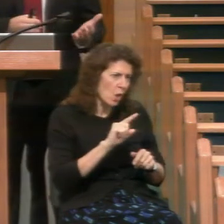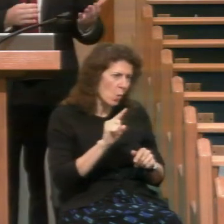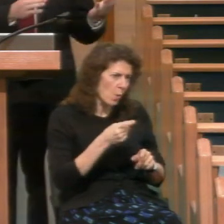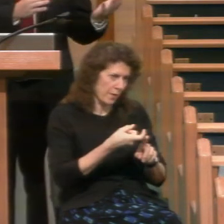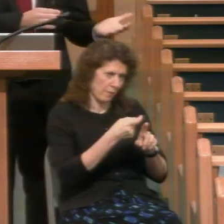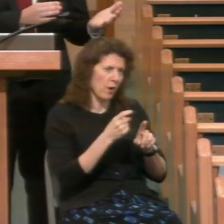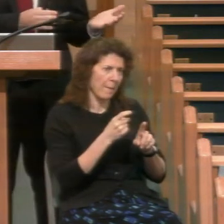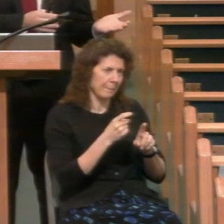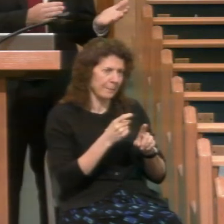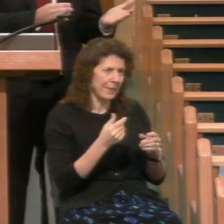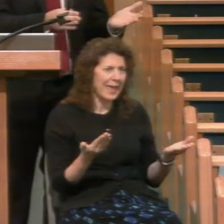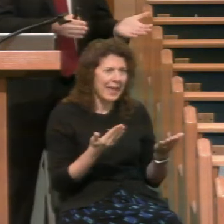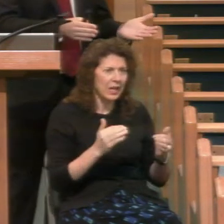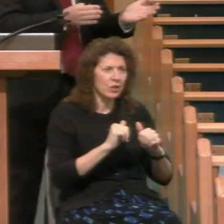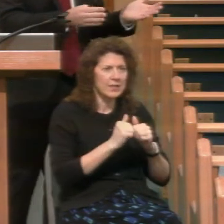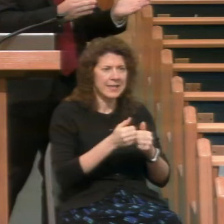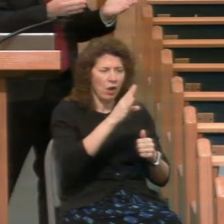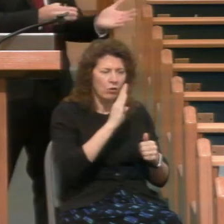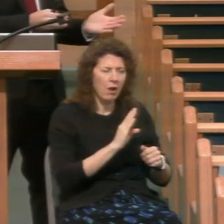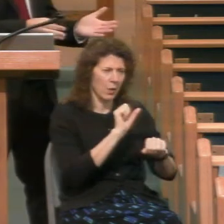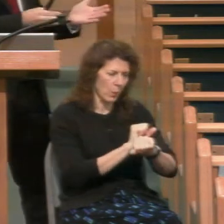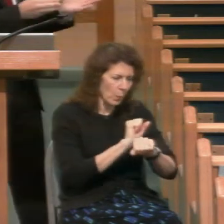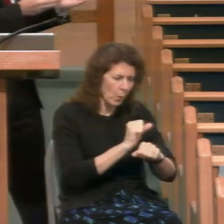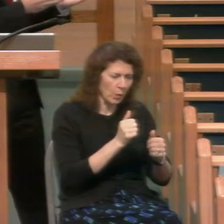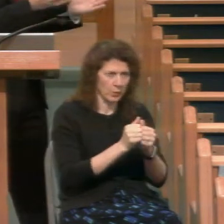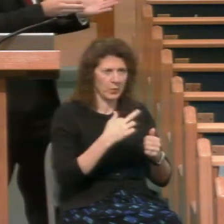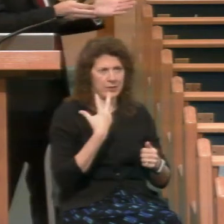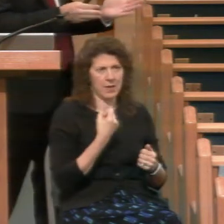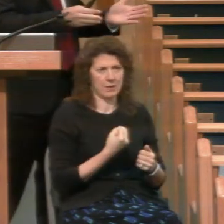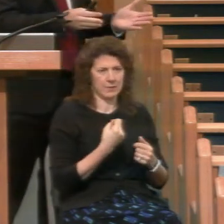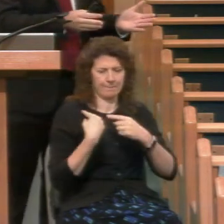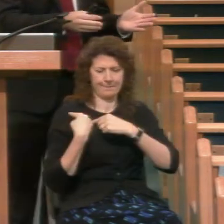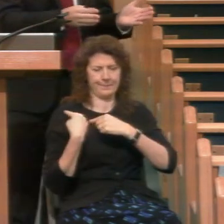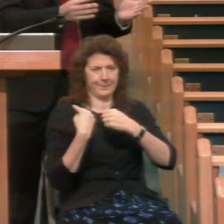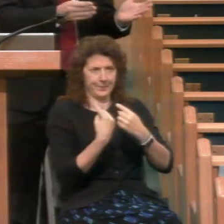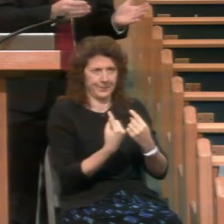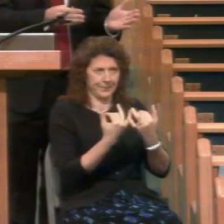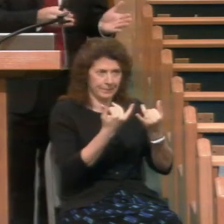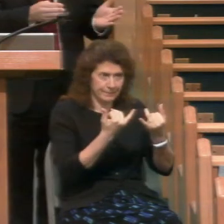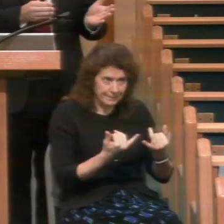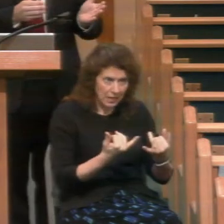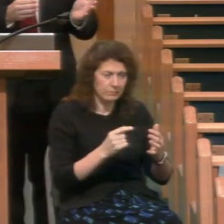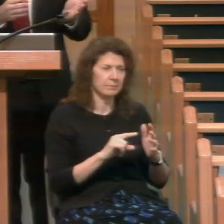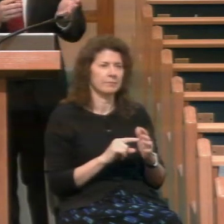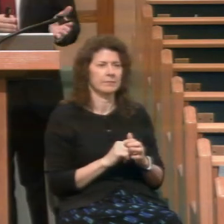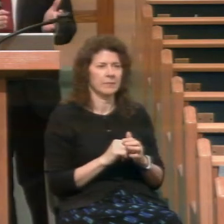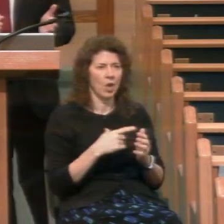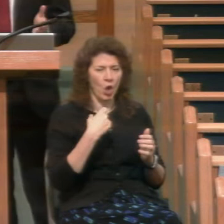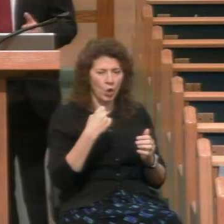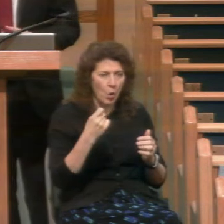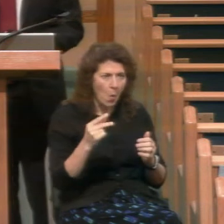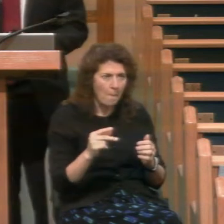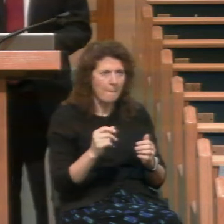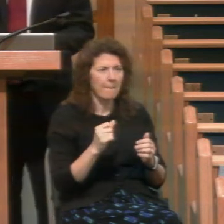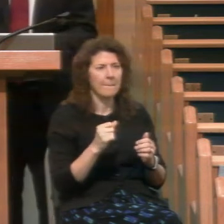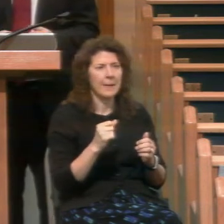important to know, here's how God has worked with us. Here's what we were, and we're going to do that again. We're going to go back and be a nation